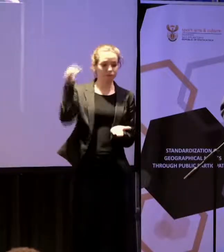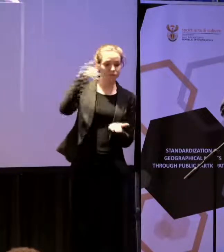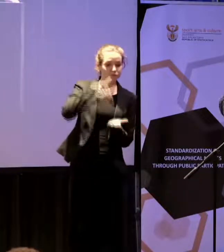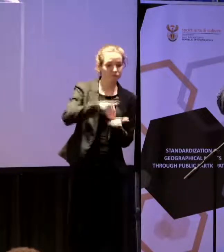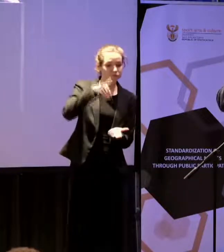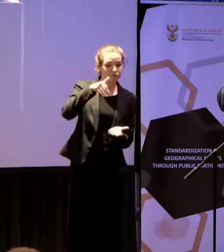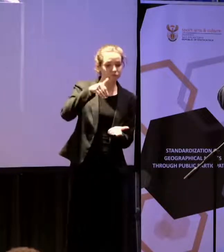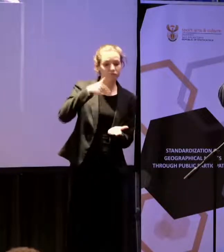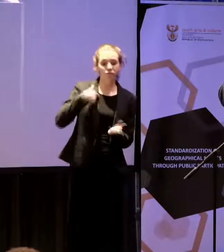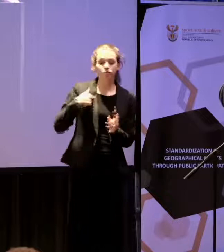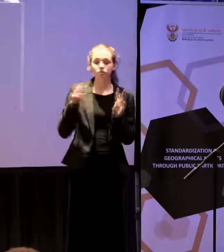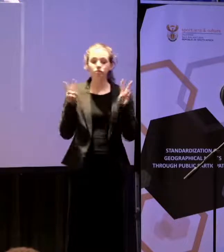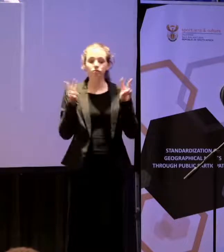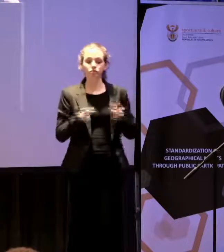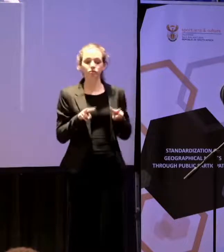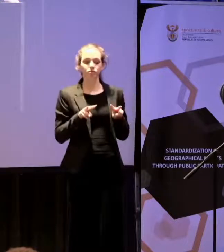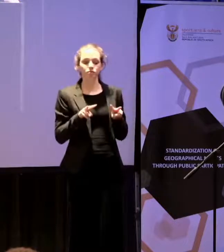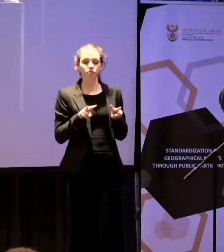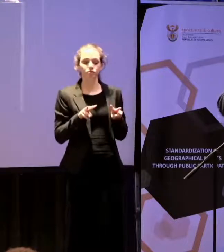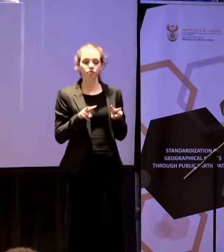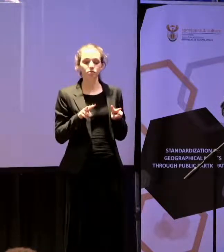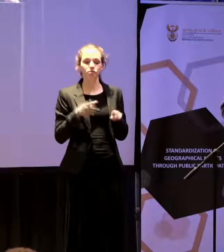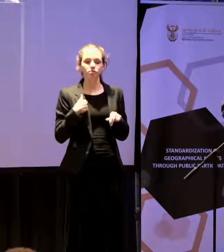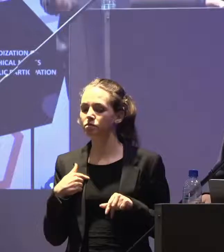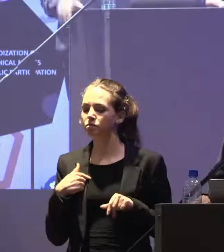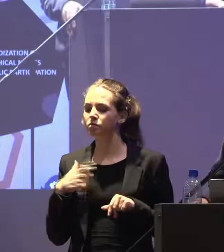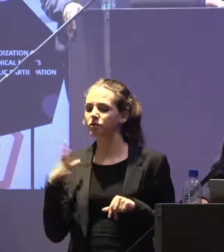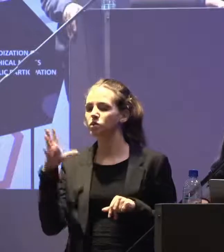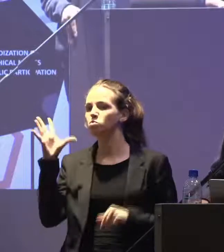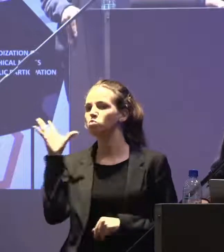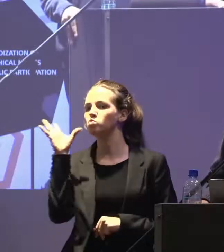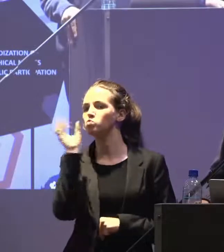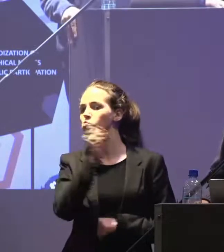he made a very dangerous assumption.